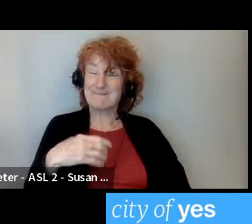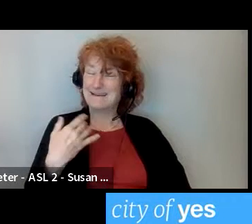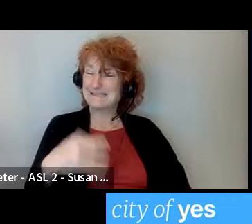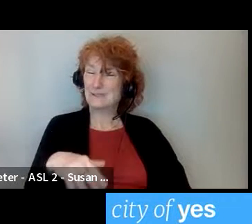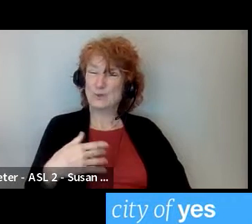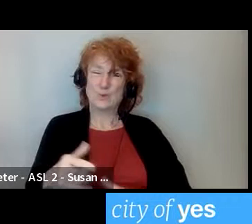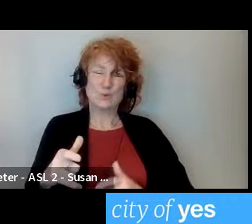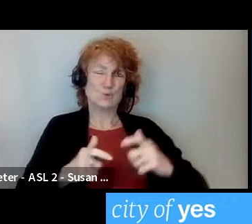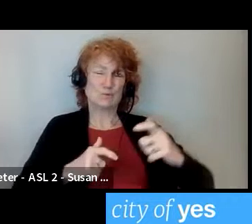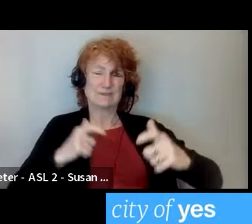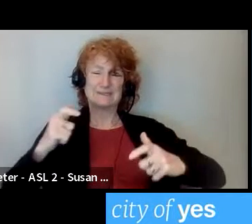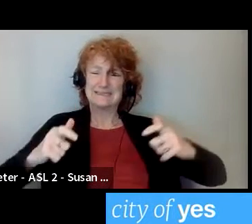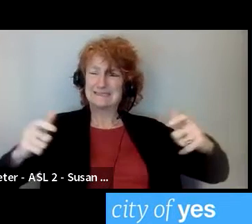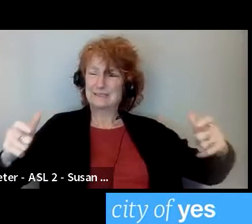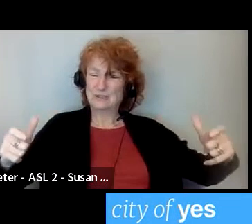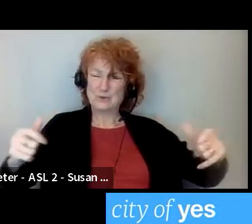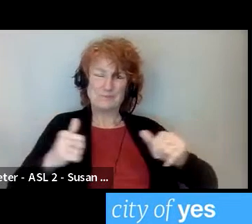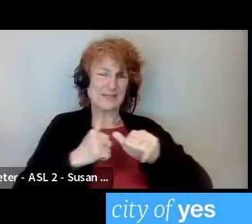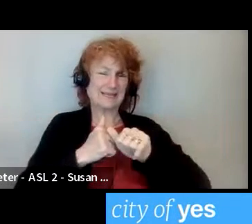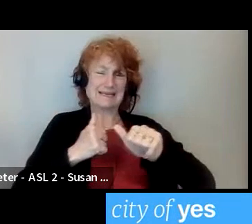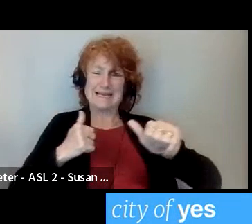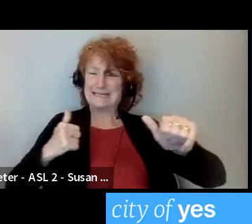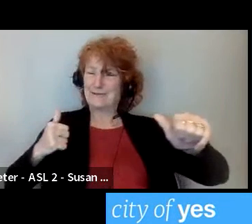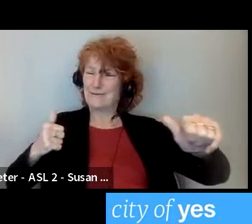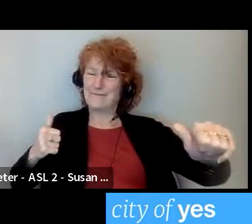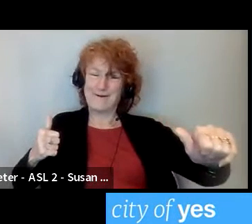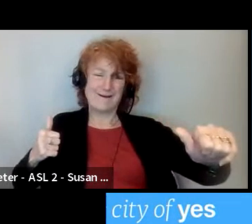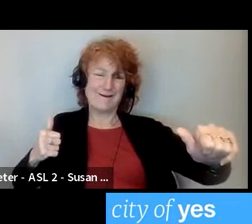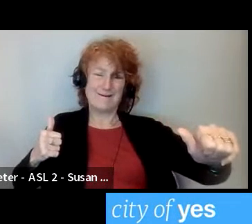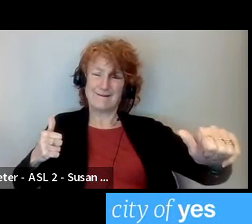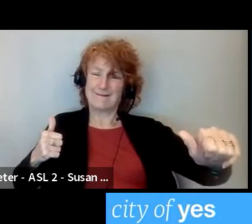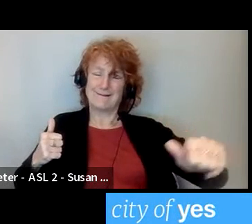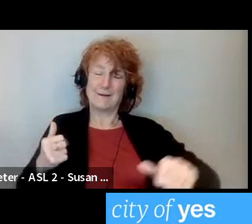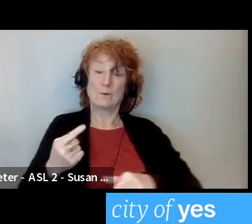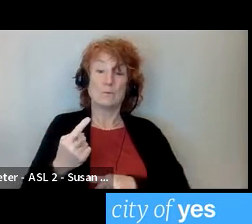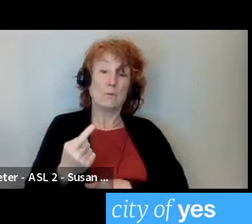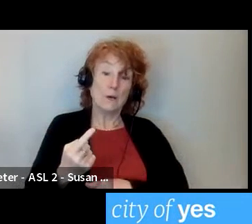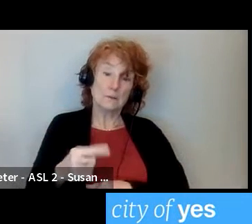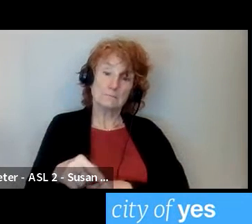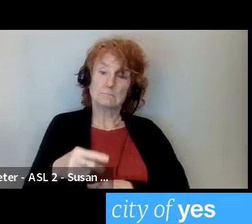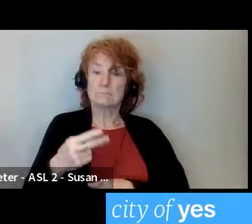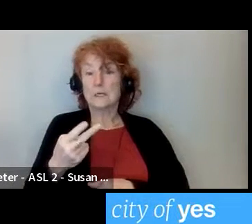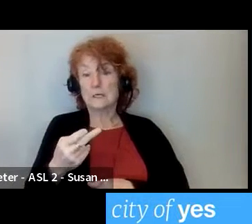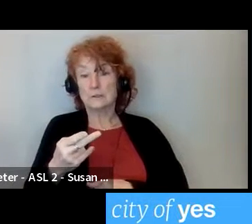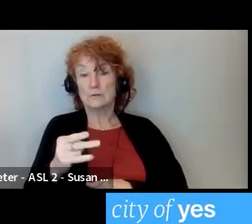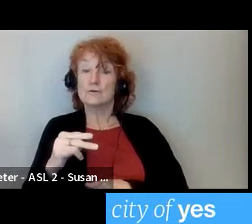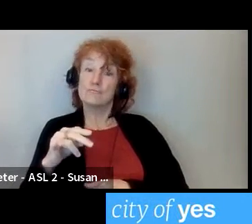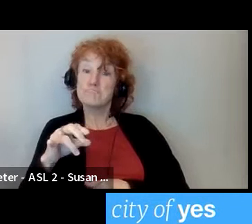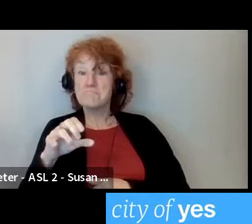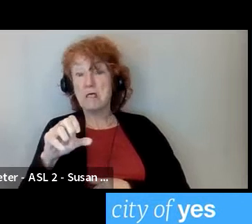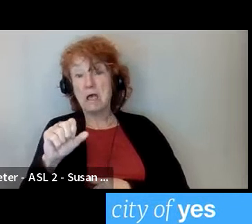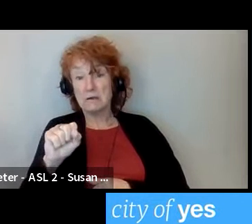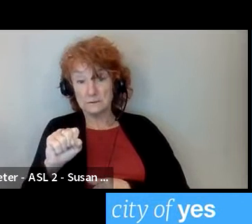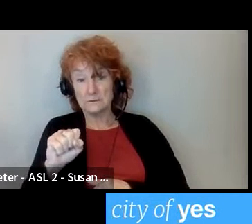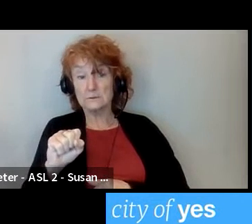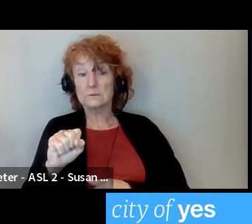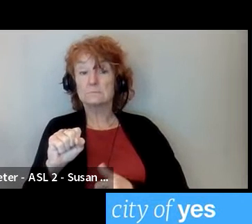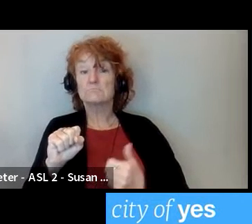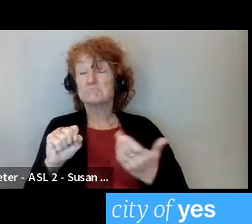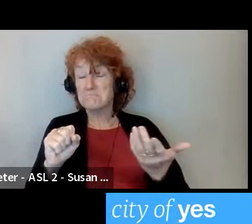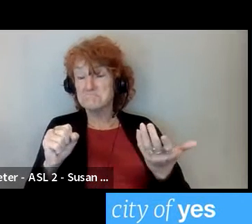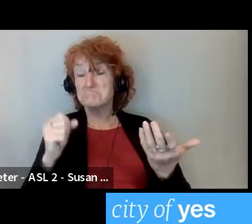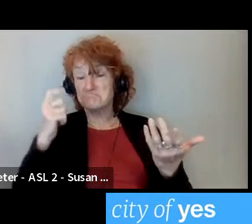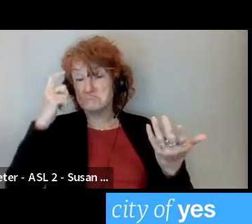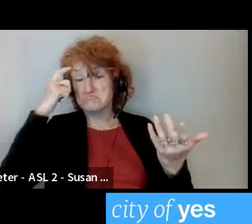large. If you want to do it 1 or 2 blocks in radius around the stations, that makes